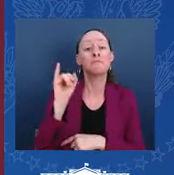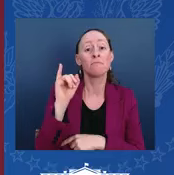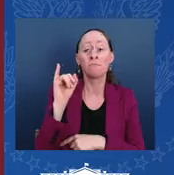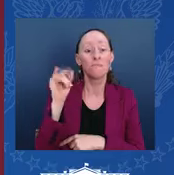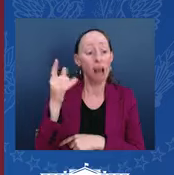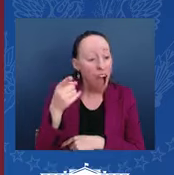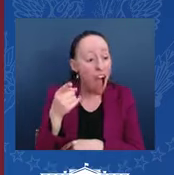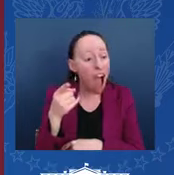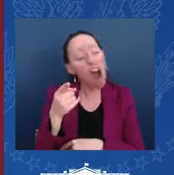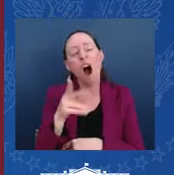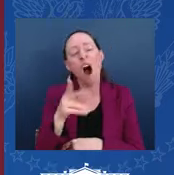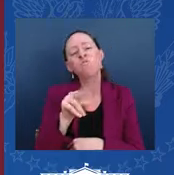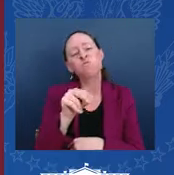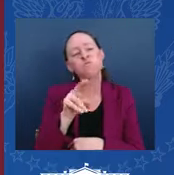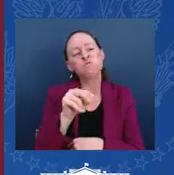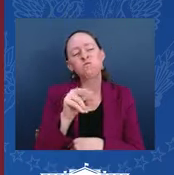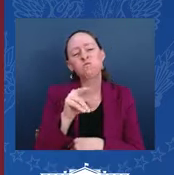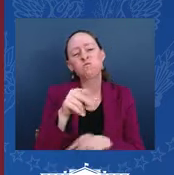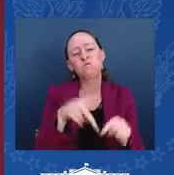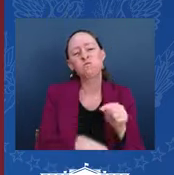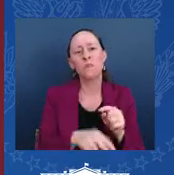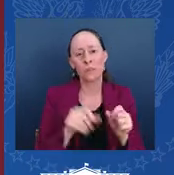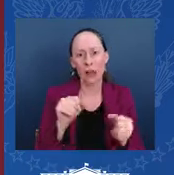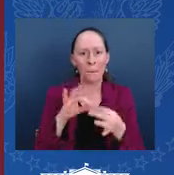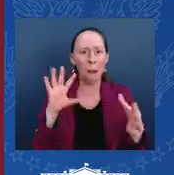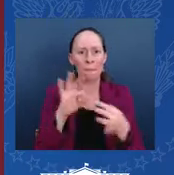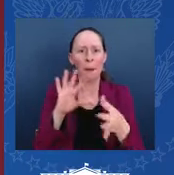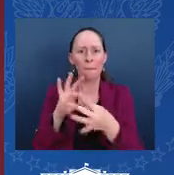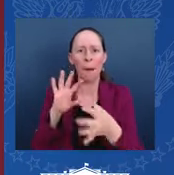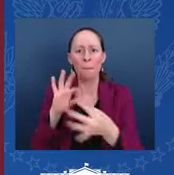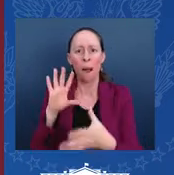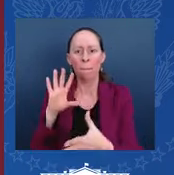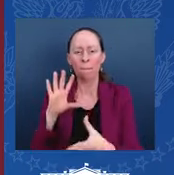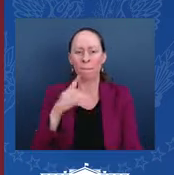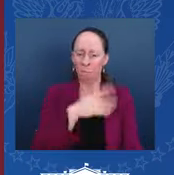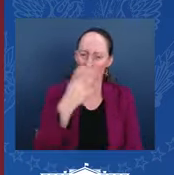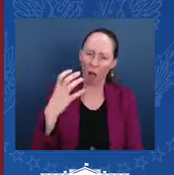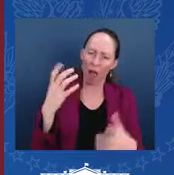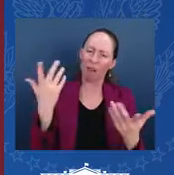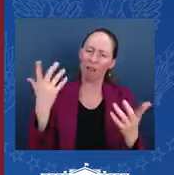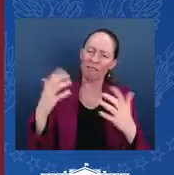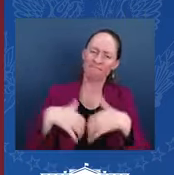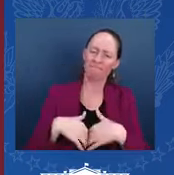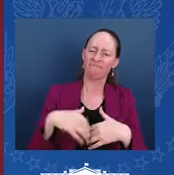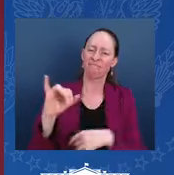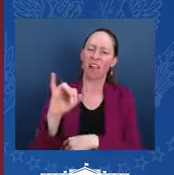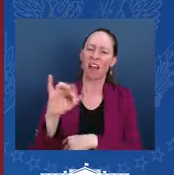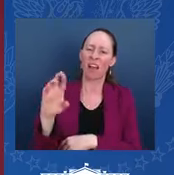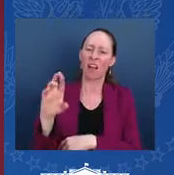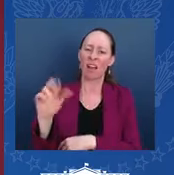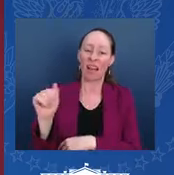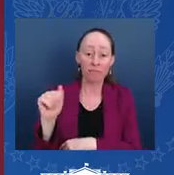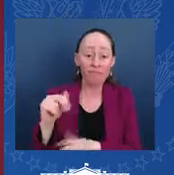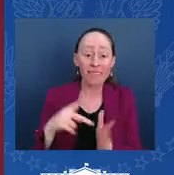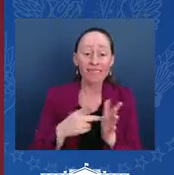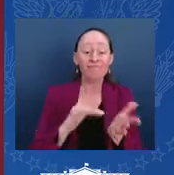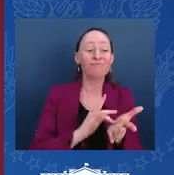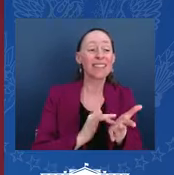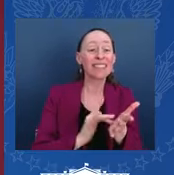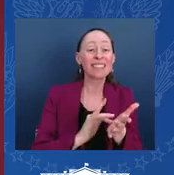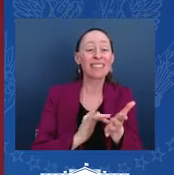which made all these savings possible, raising prescription drug prices again for millions of Americans. They're stated. They're not, and he, by, this guy means